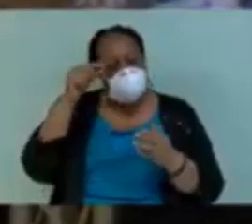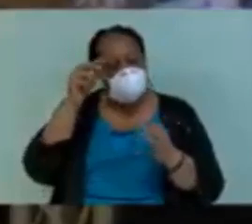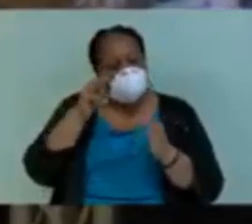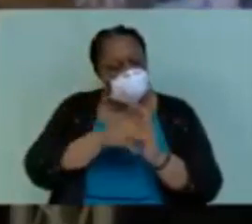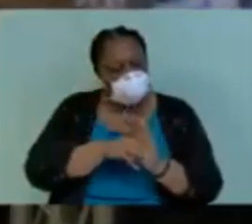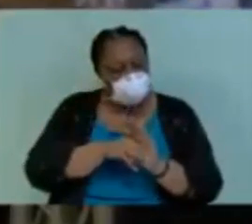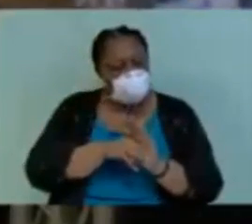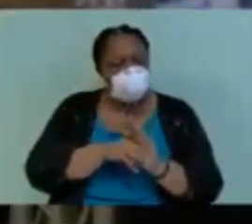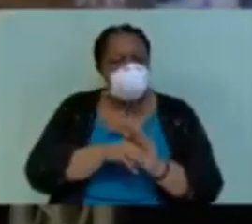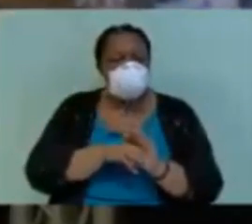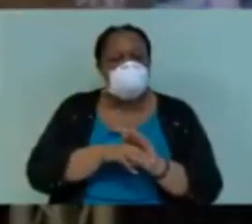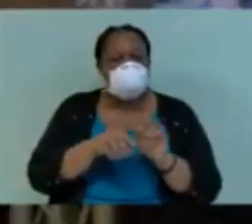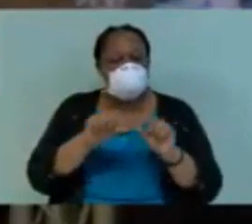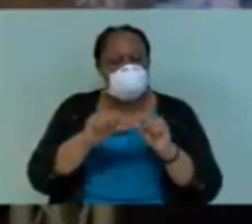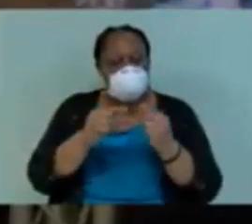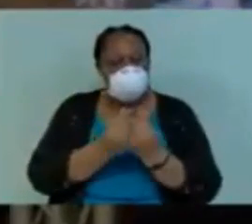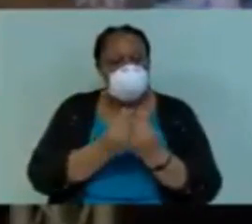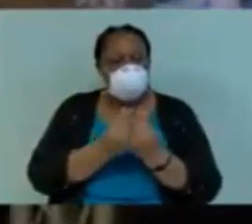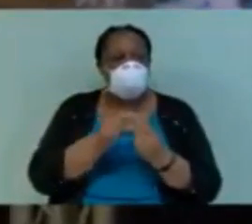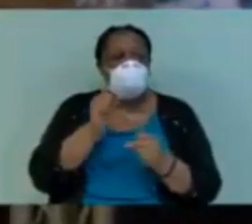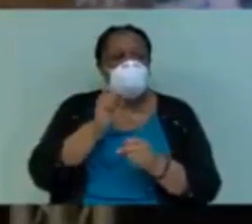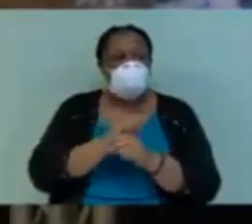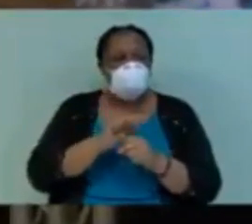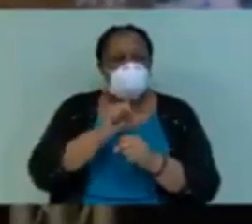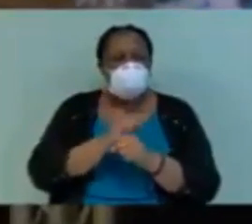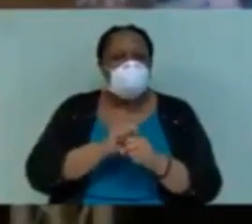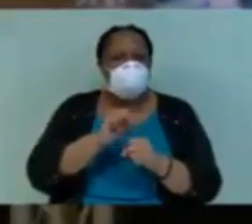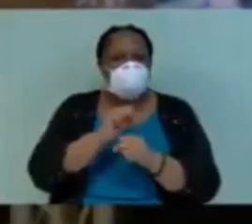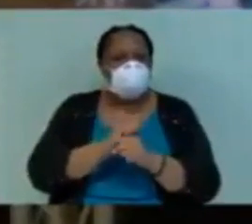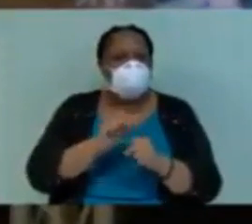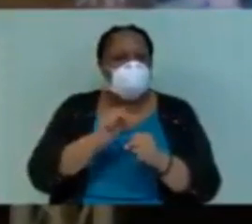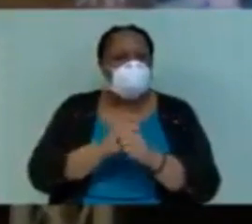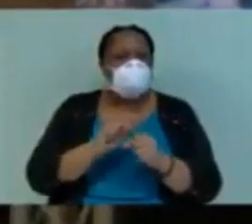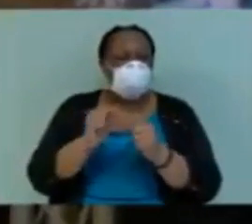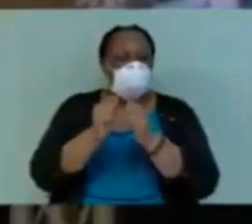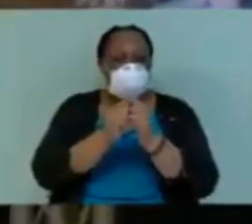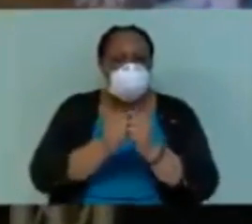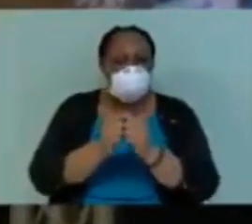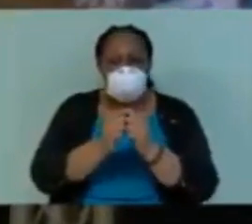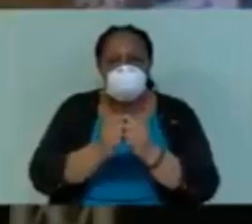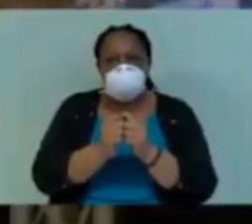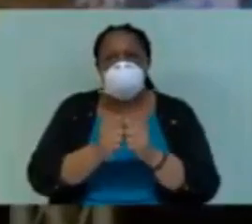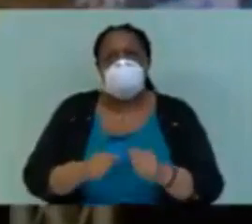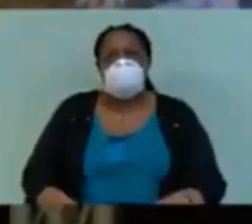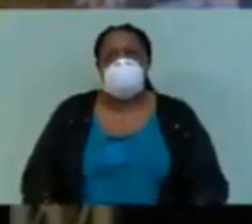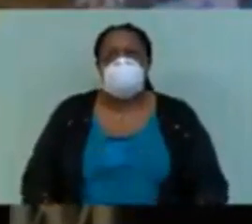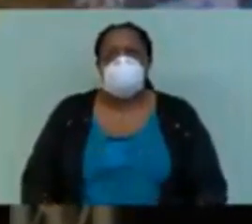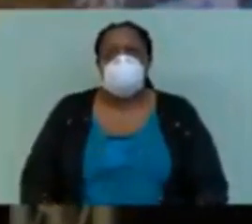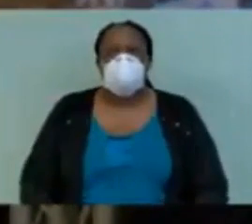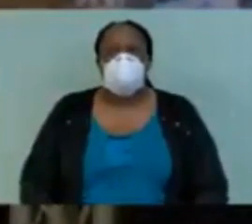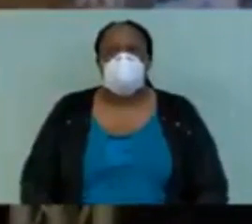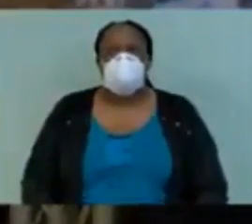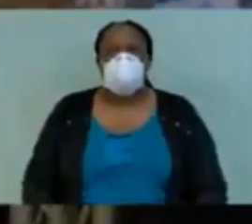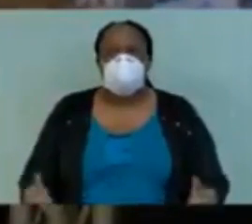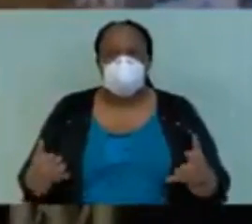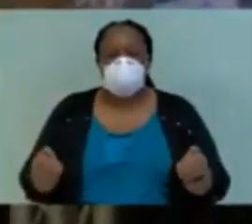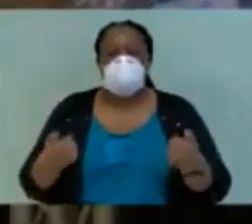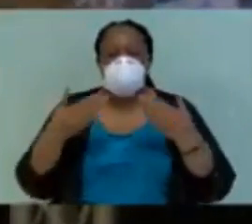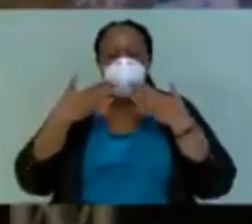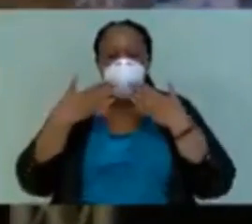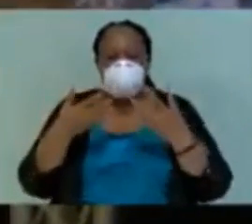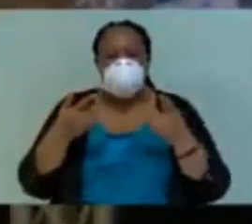The operation today of bringing our students to St. Kitts and Nevis was a multi-sectorial and